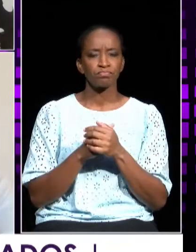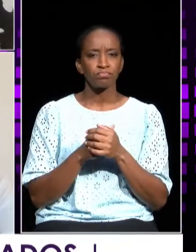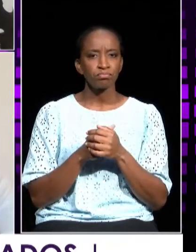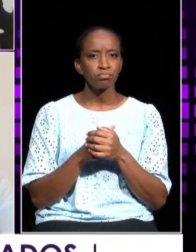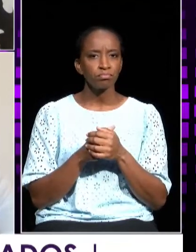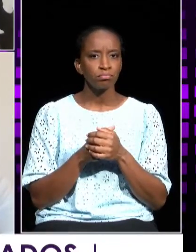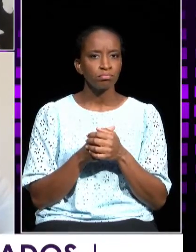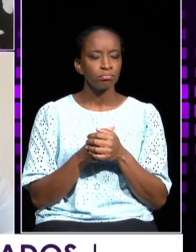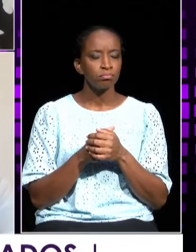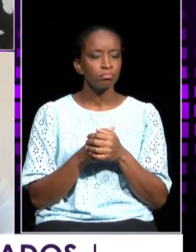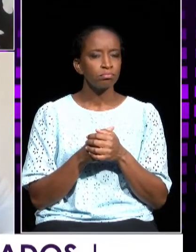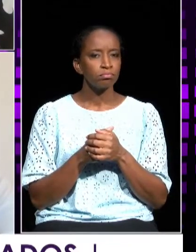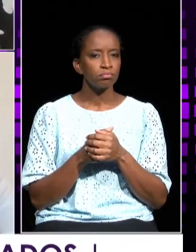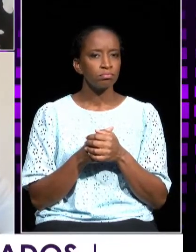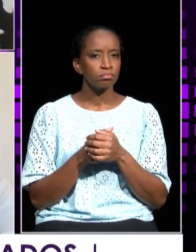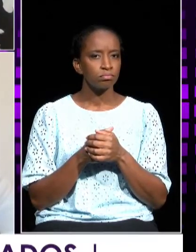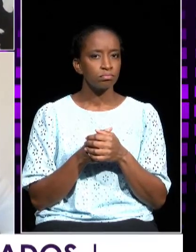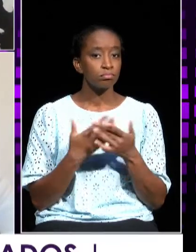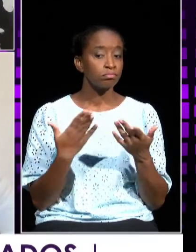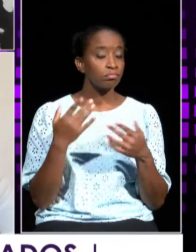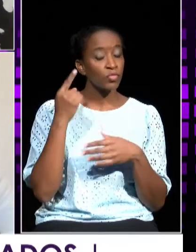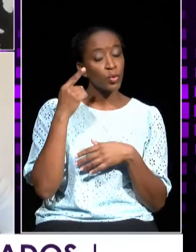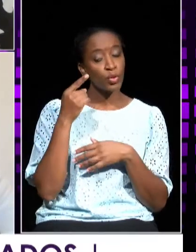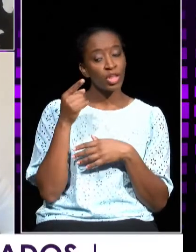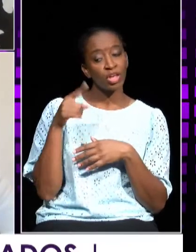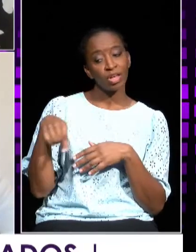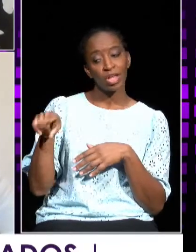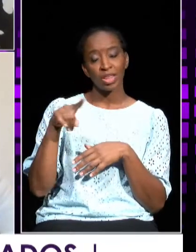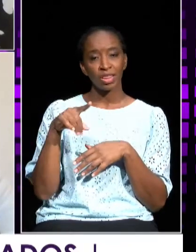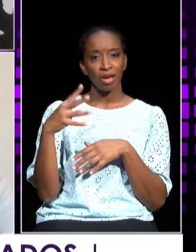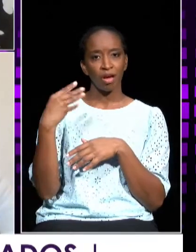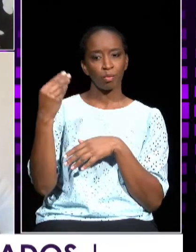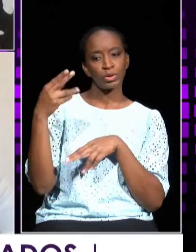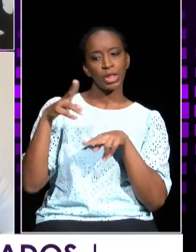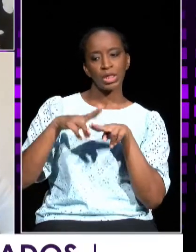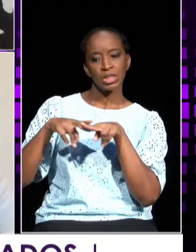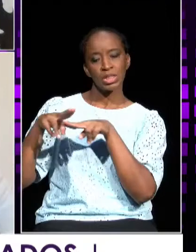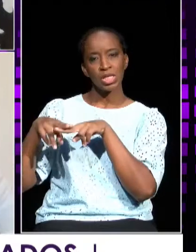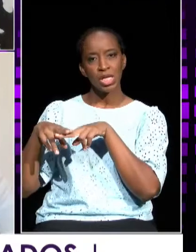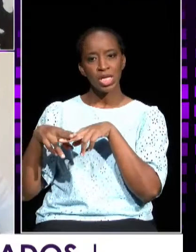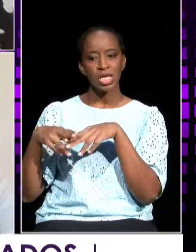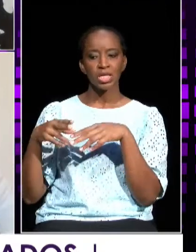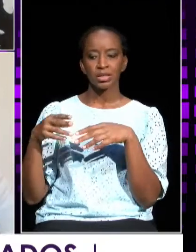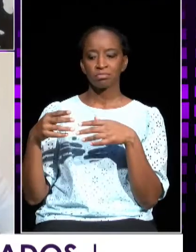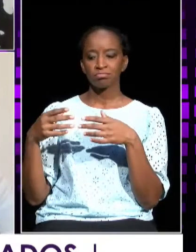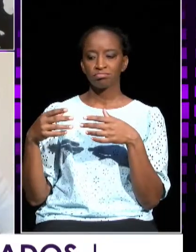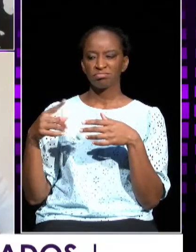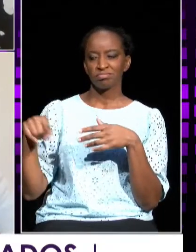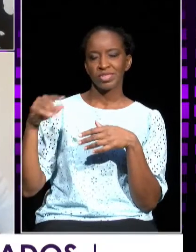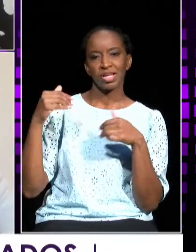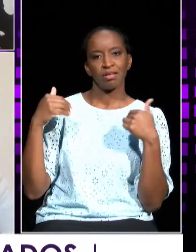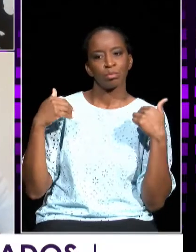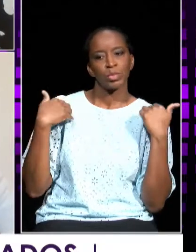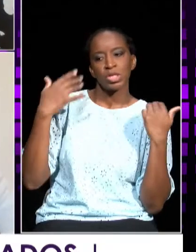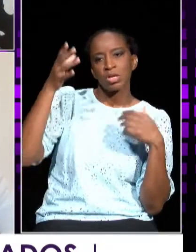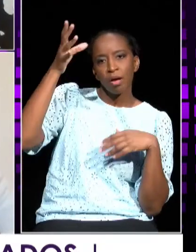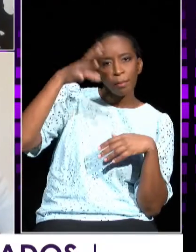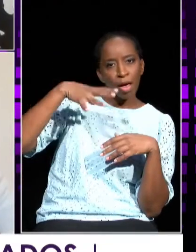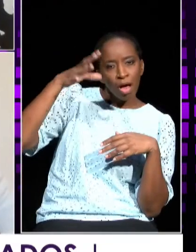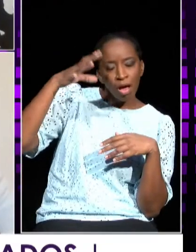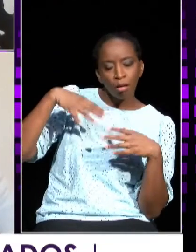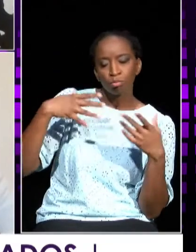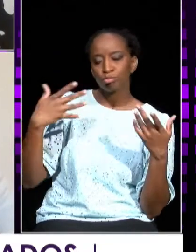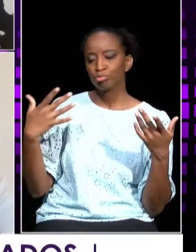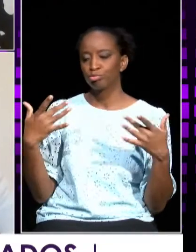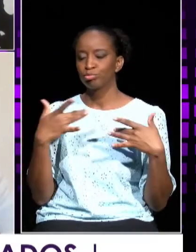any value in block culture? Young persons being exposed to block culture, a community gathering in the community?